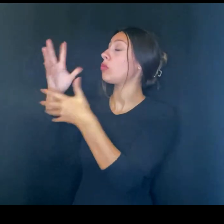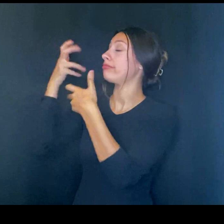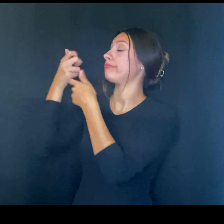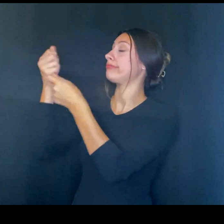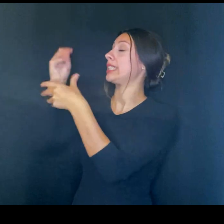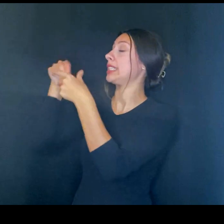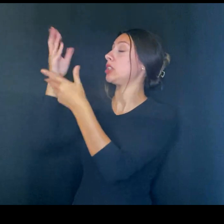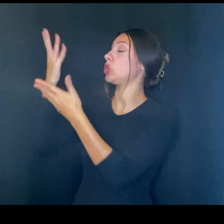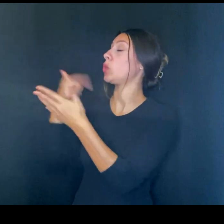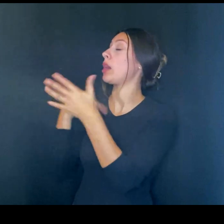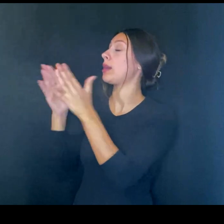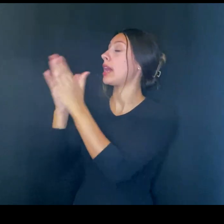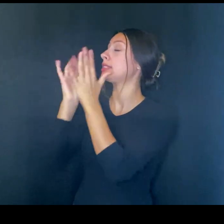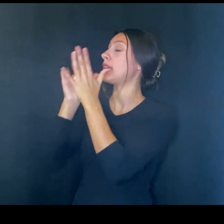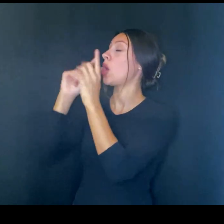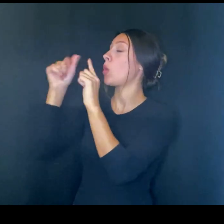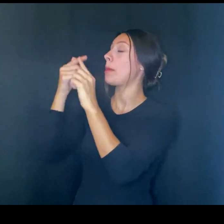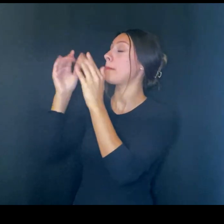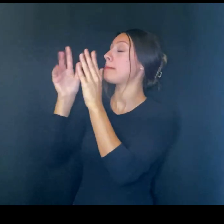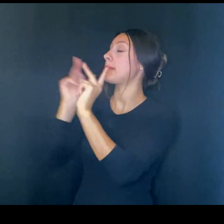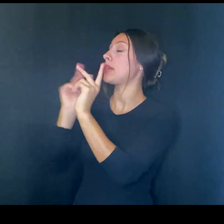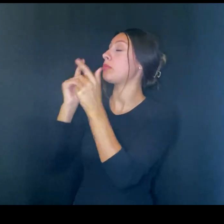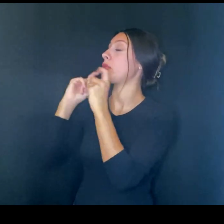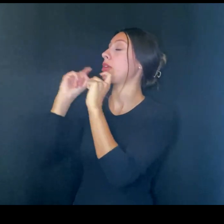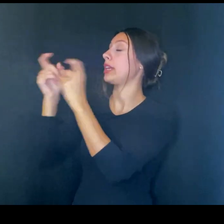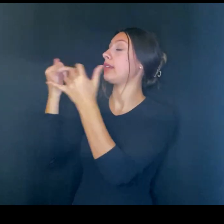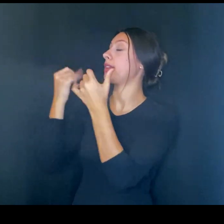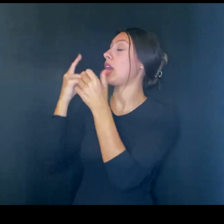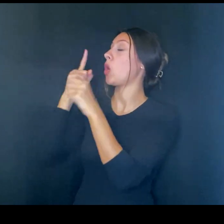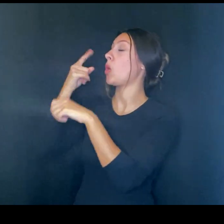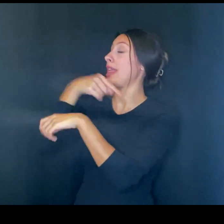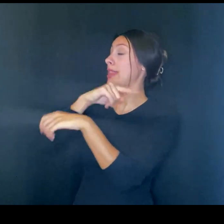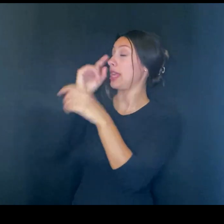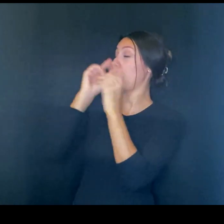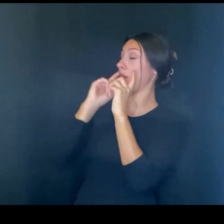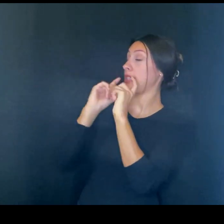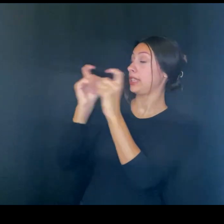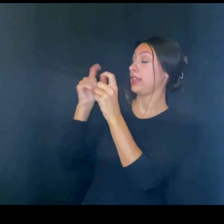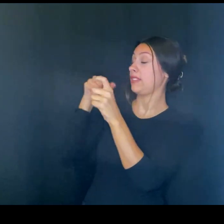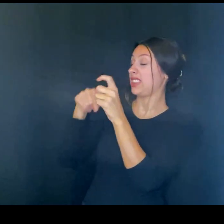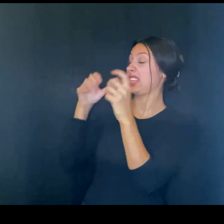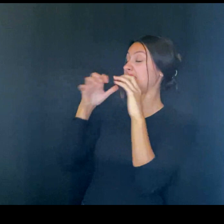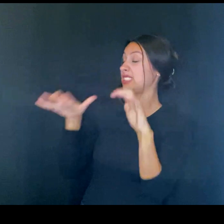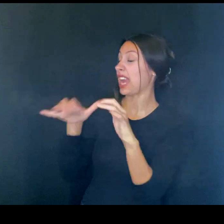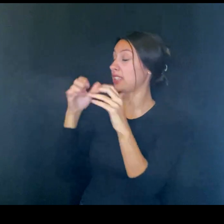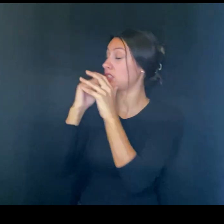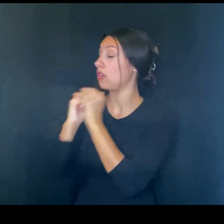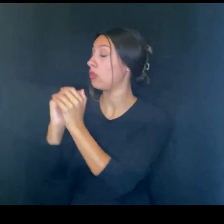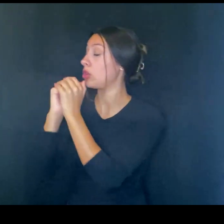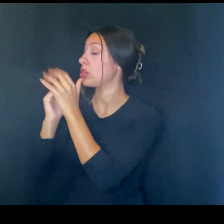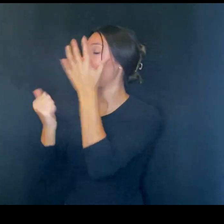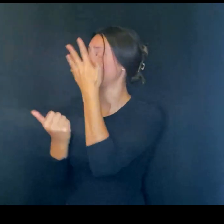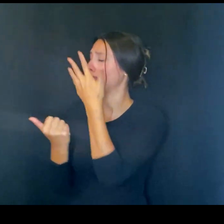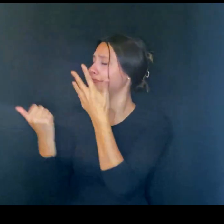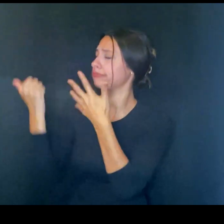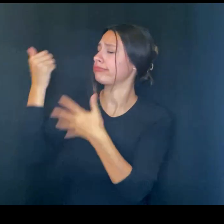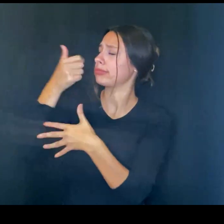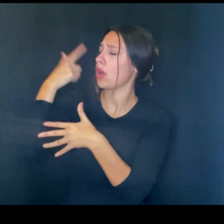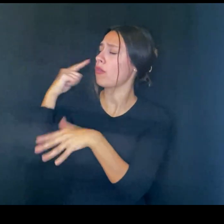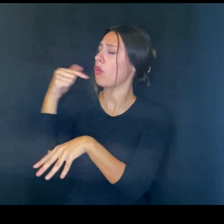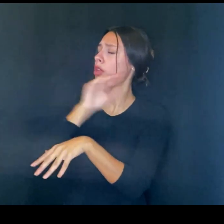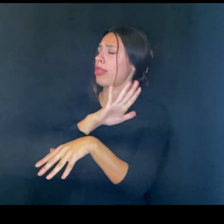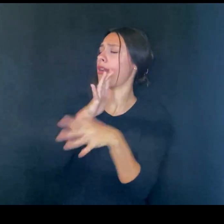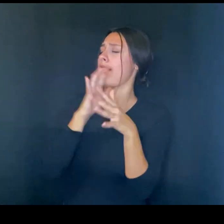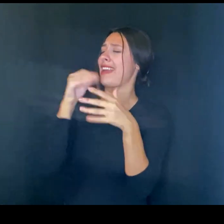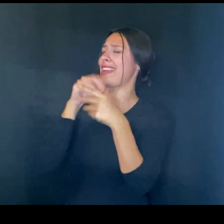as people give now that they would give as though this act of worship is of highest priority in their